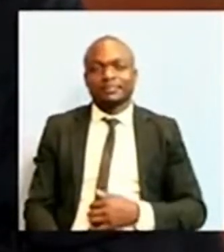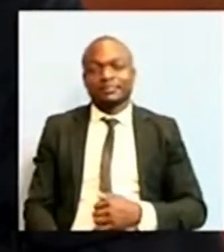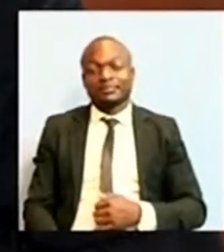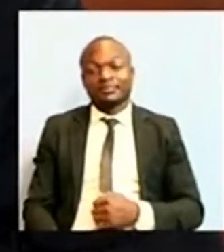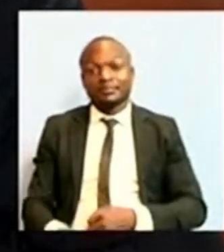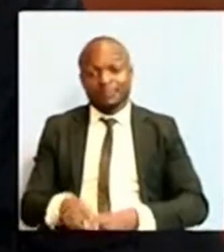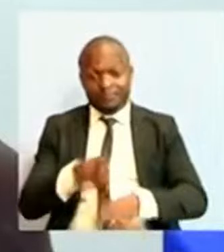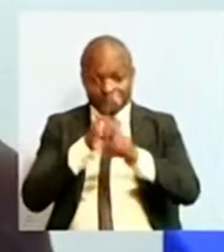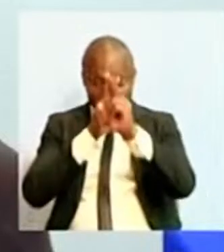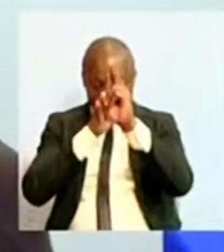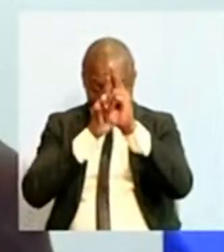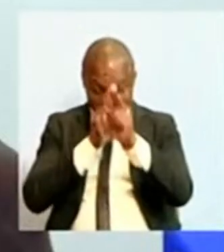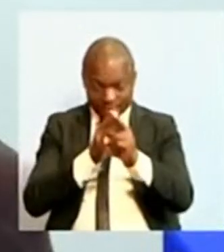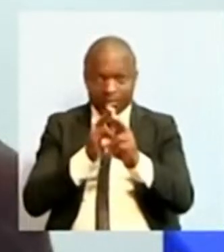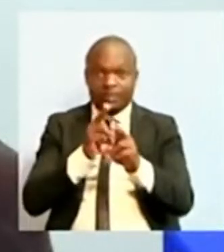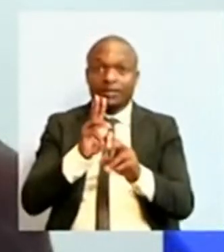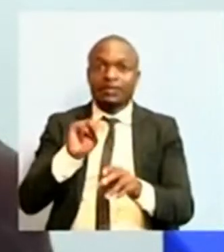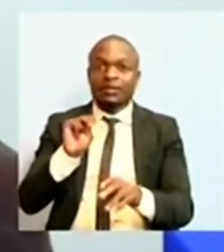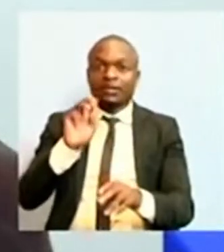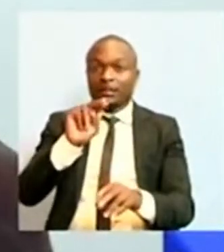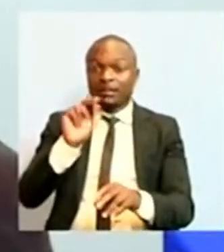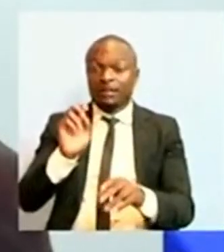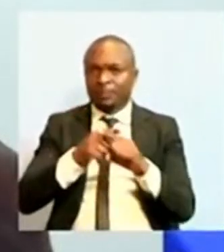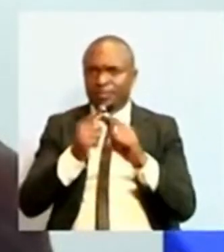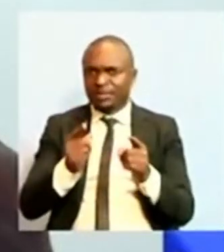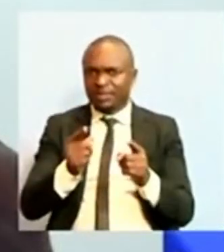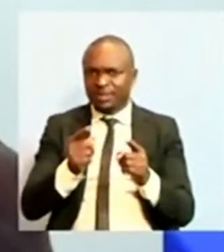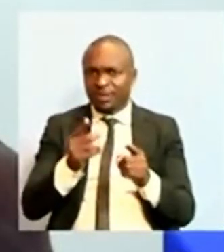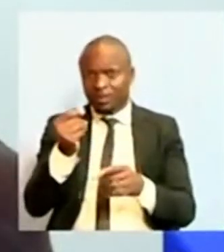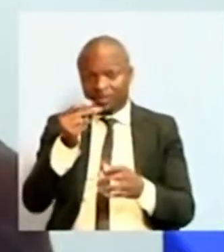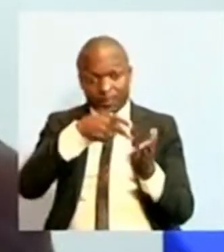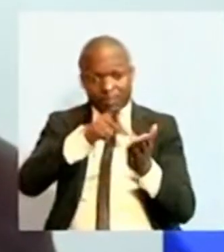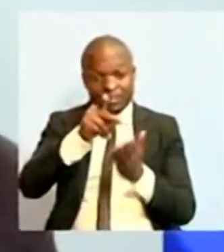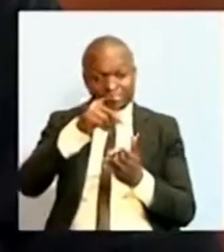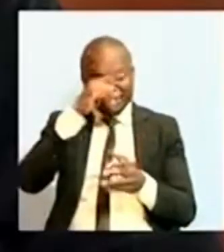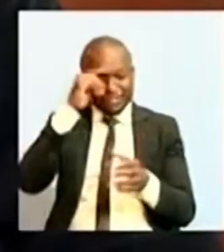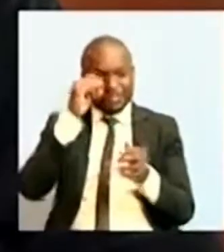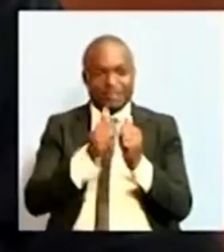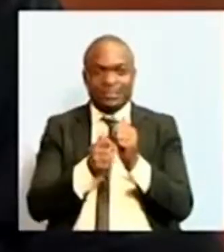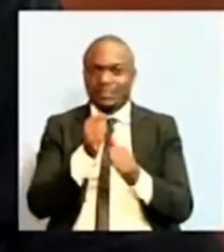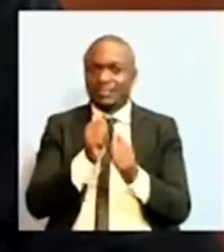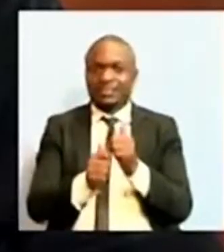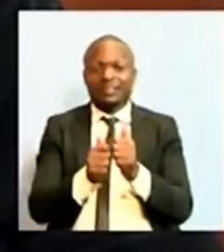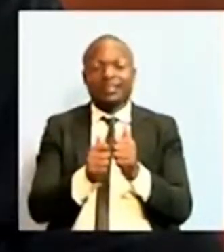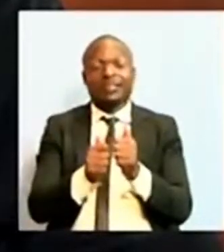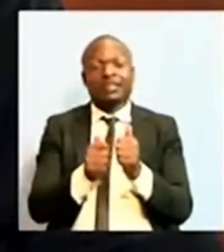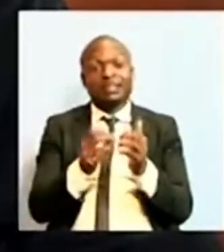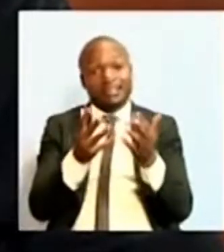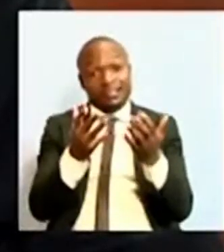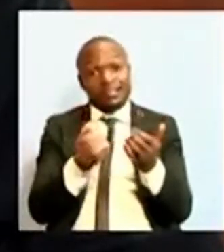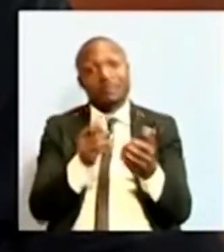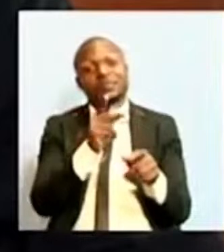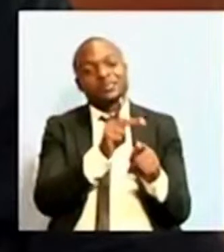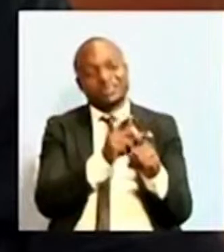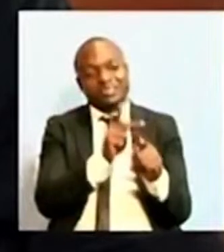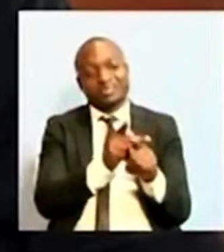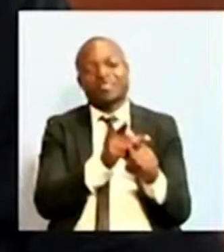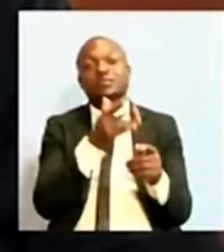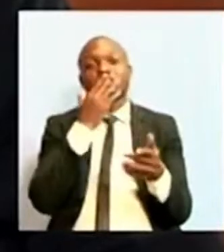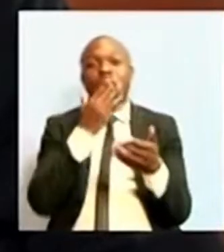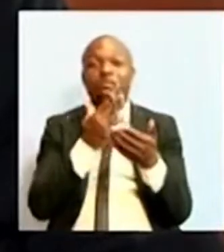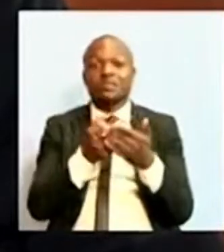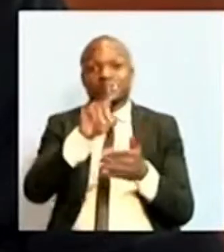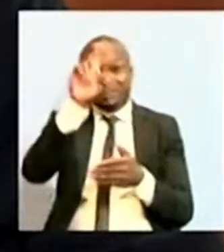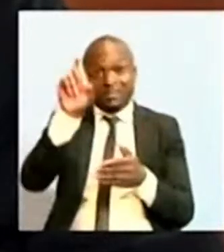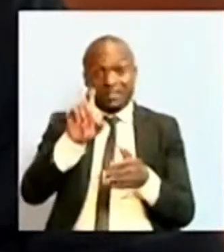Yes, Honorable Mwene. But Chair, on the amount paid, because it is I want you to reserve these good questions